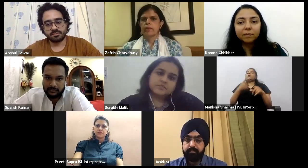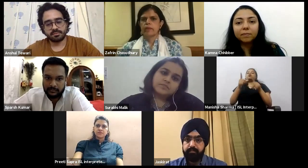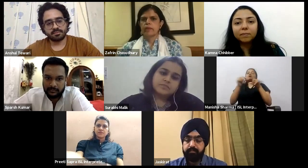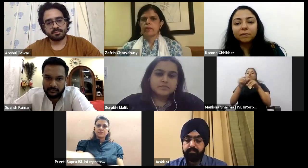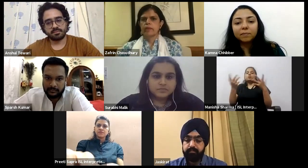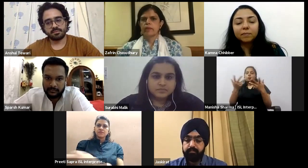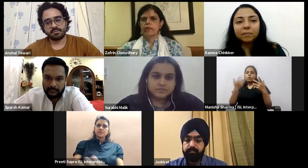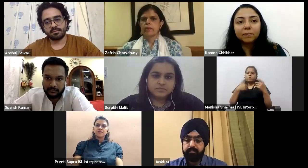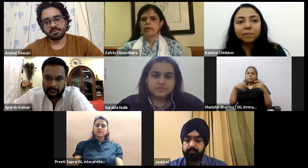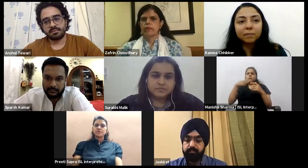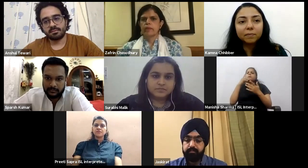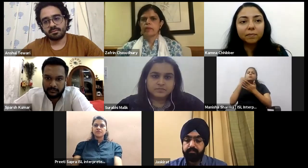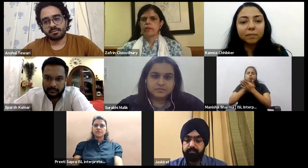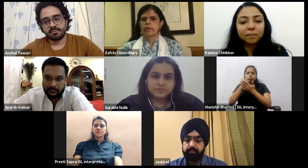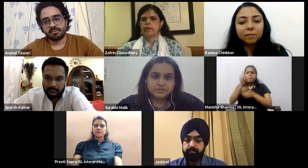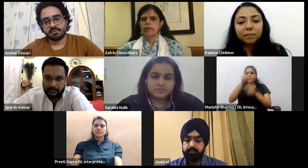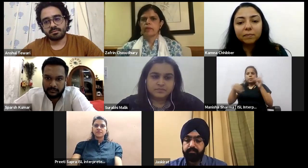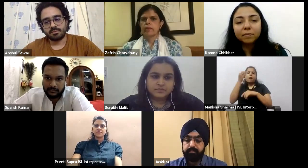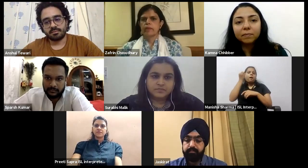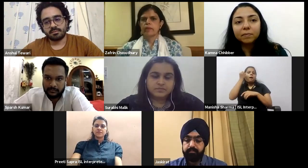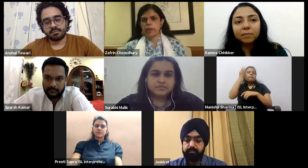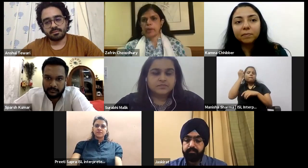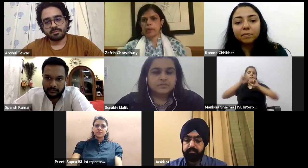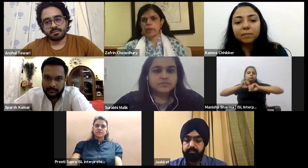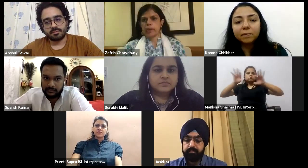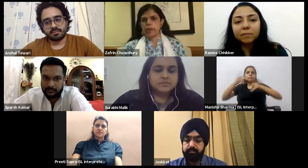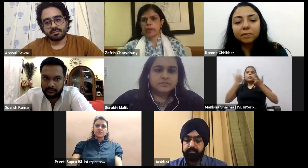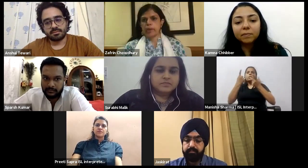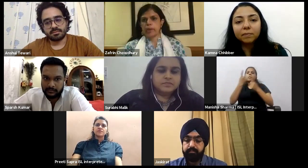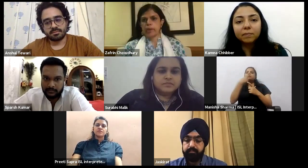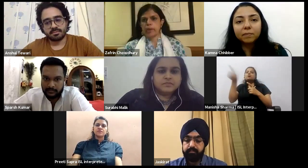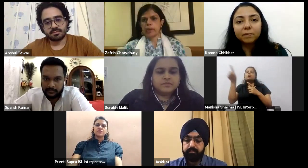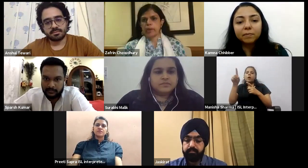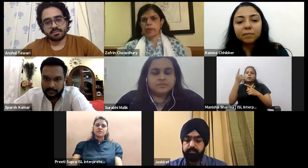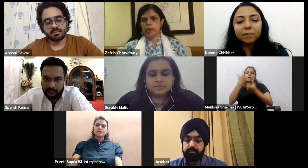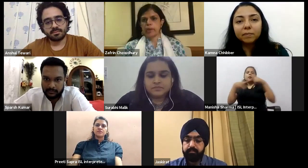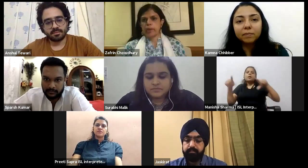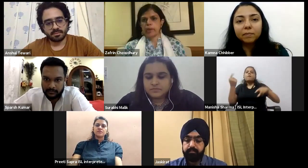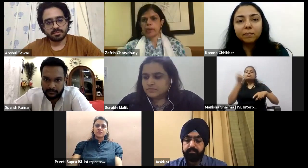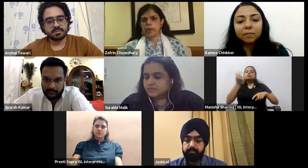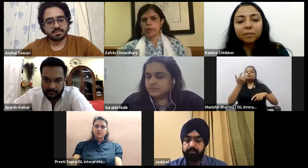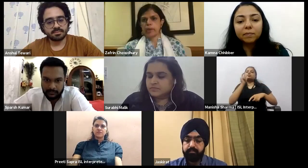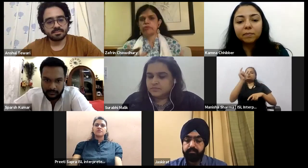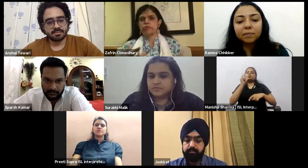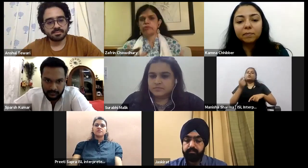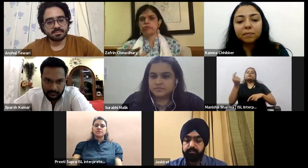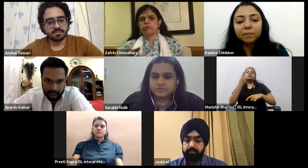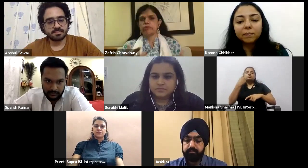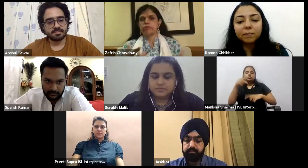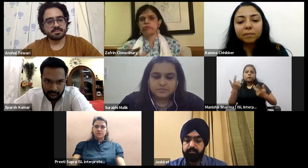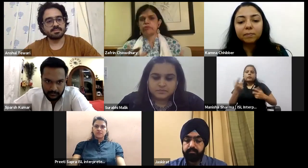So we try to make people aware of the right using the right language. For